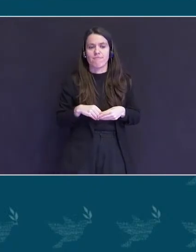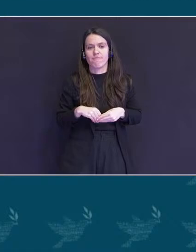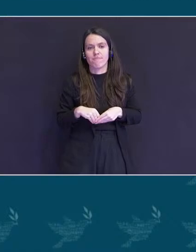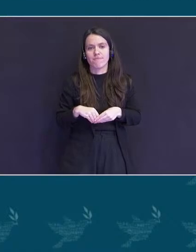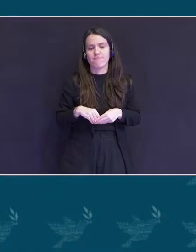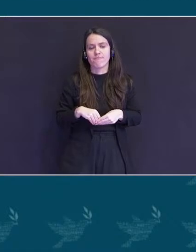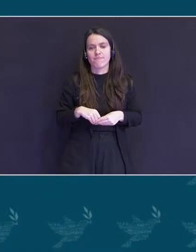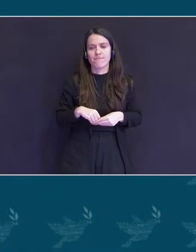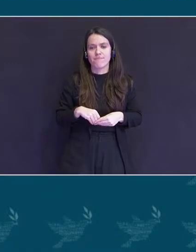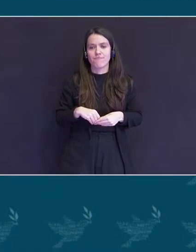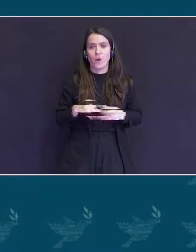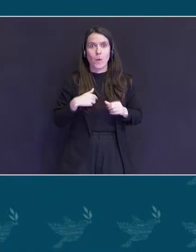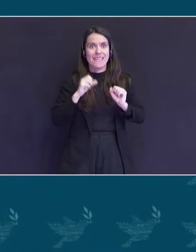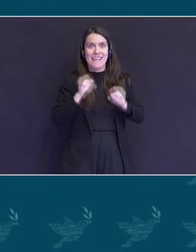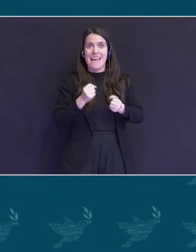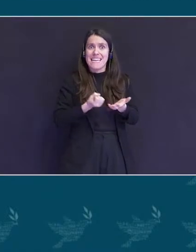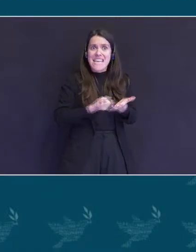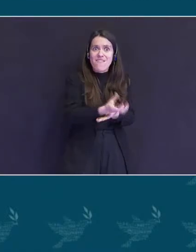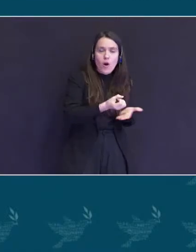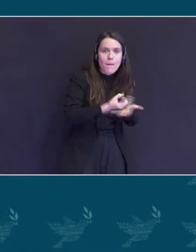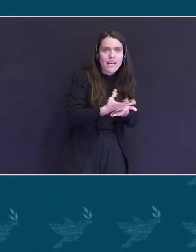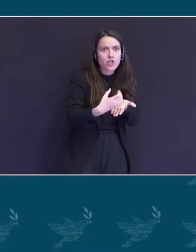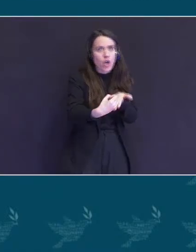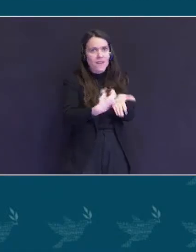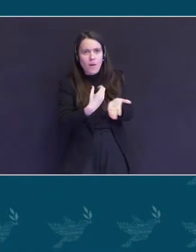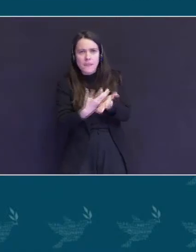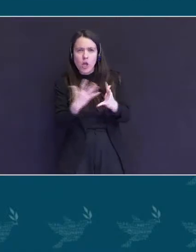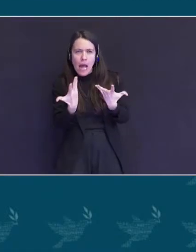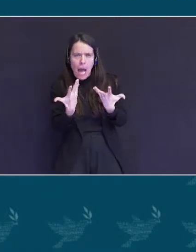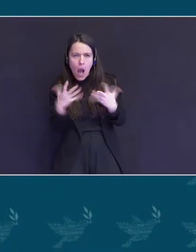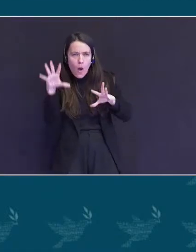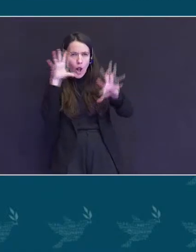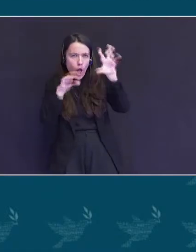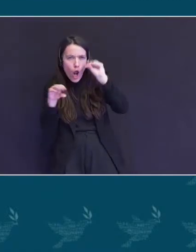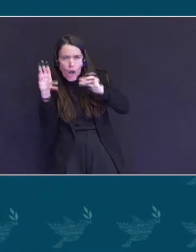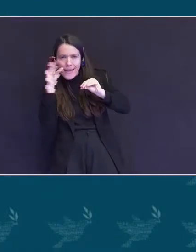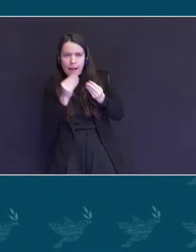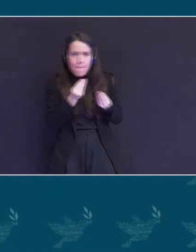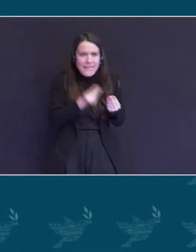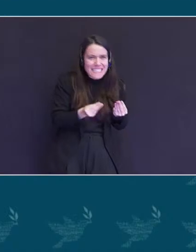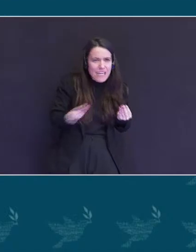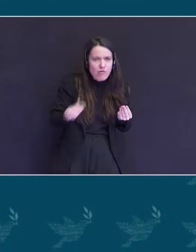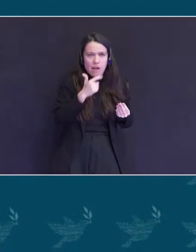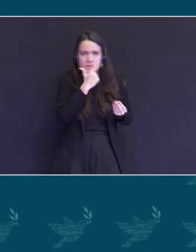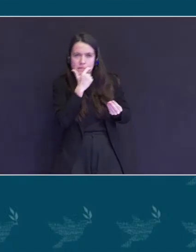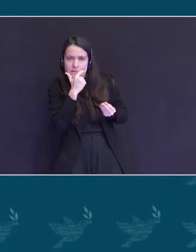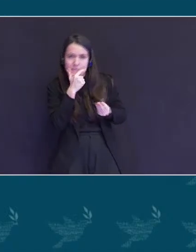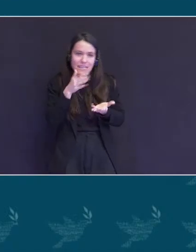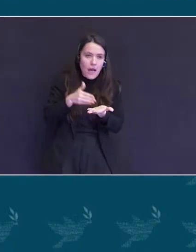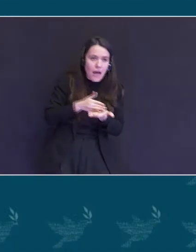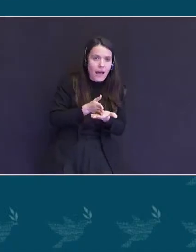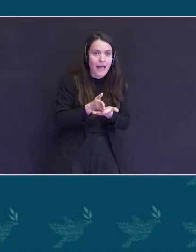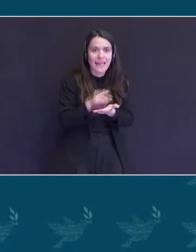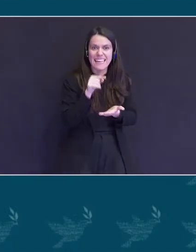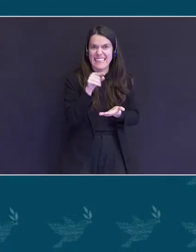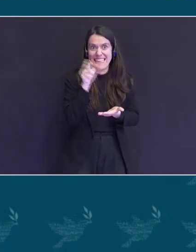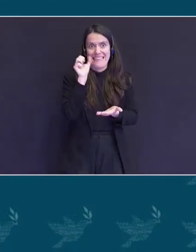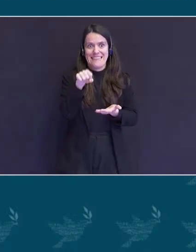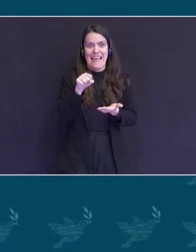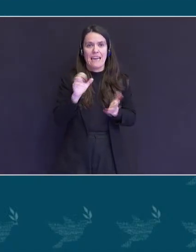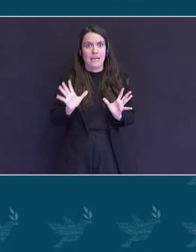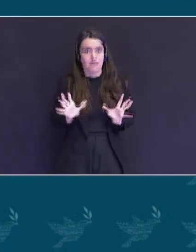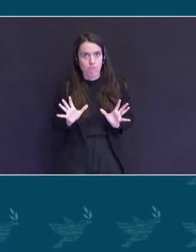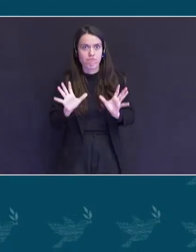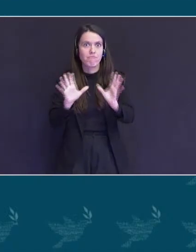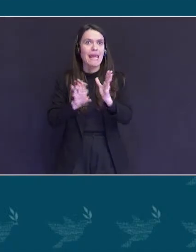share the information on how to learning the material, and this can force improve